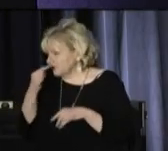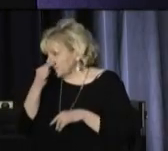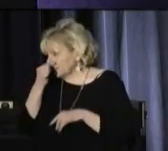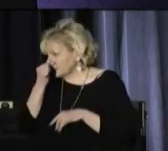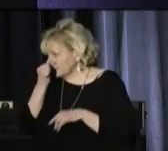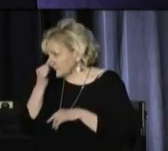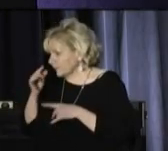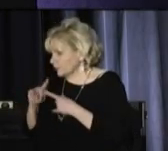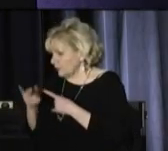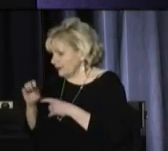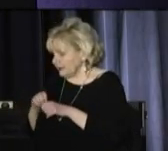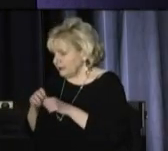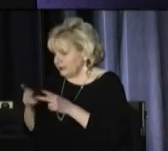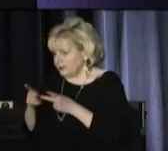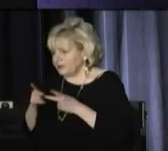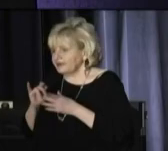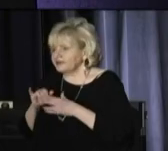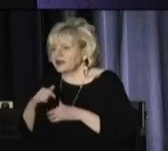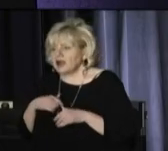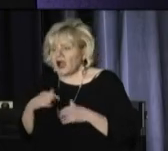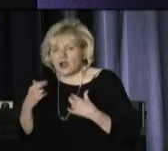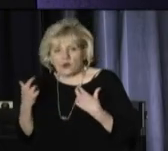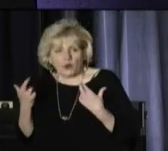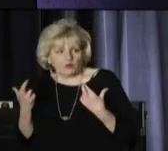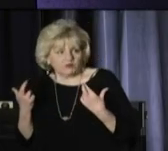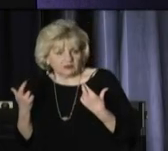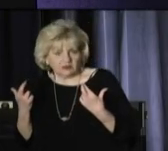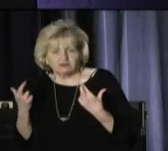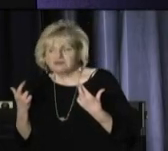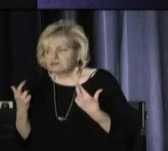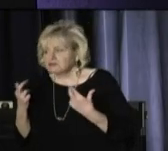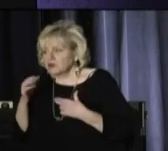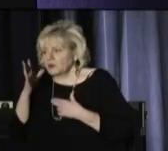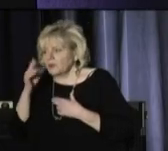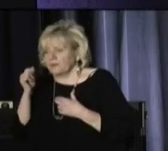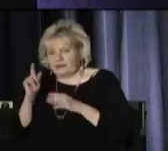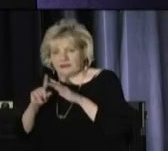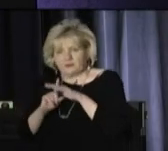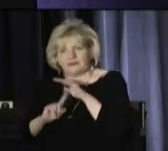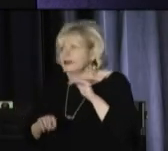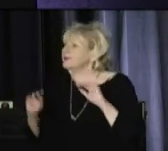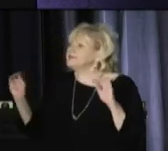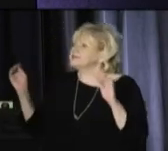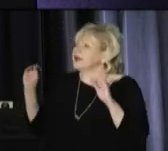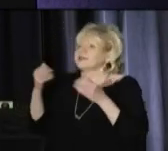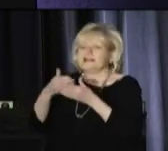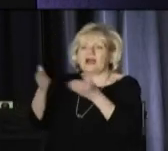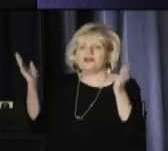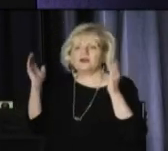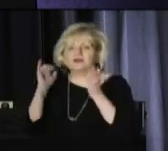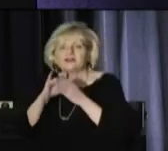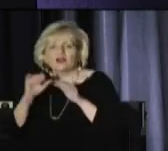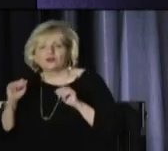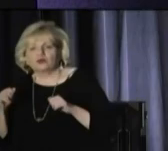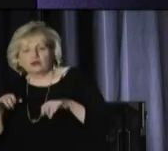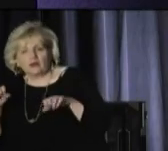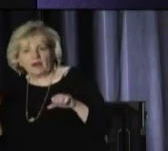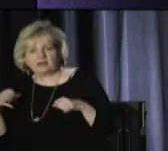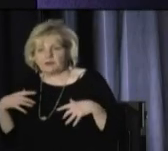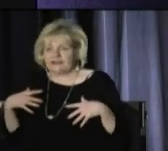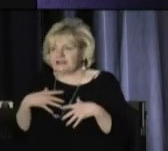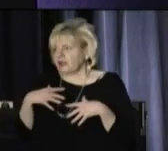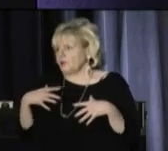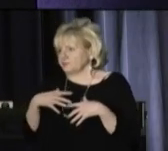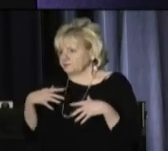in a place where I felt completely depleted. And so like there was nothing out there that could possibly scare me because I am